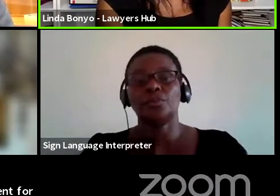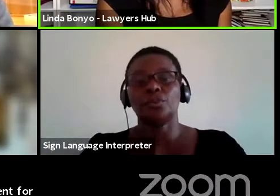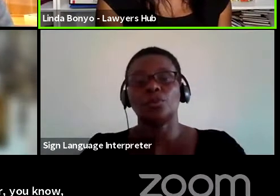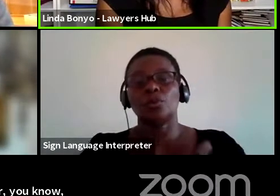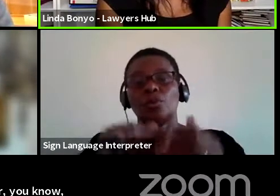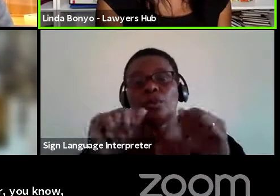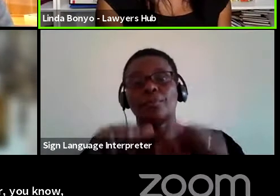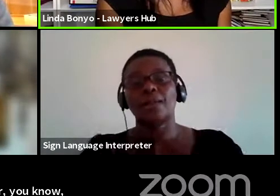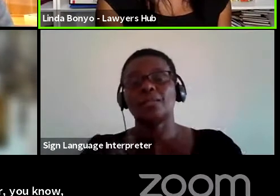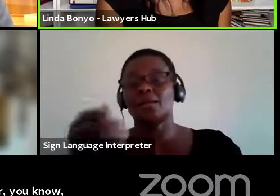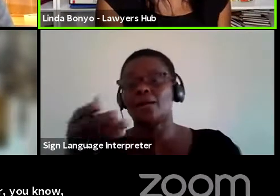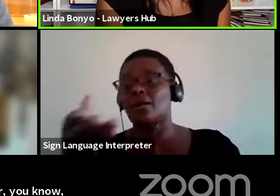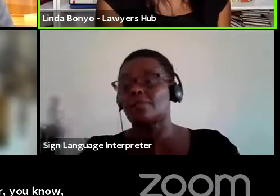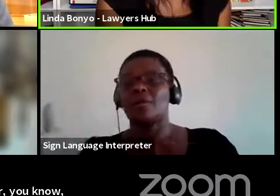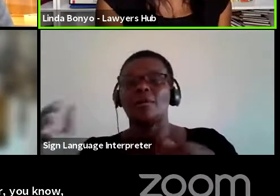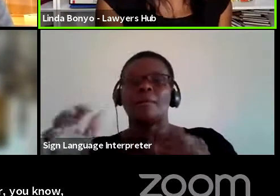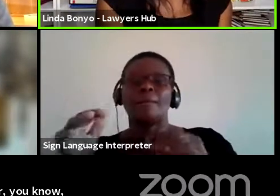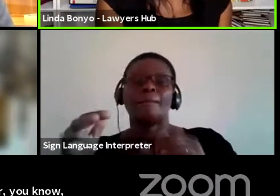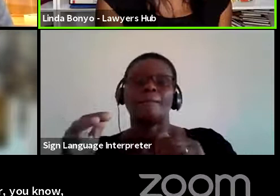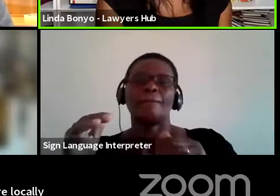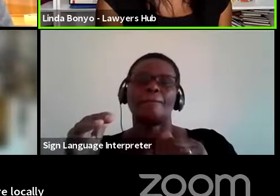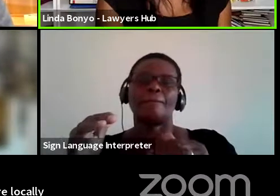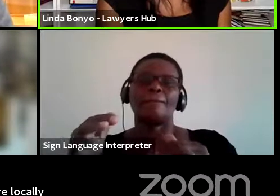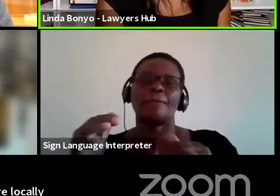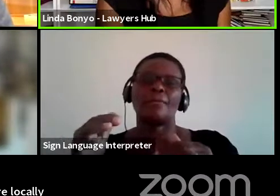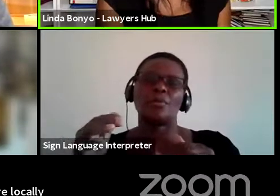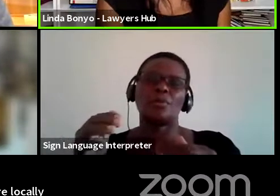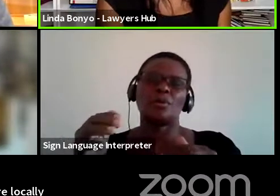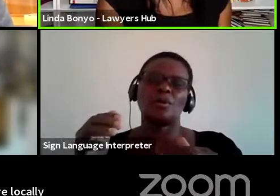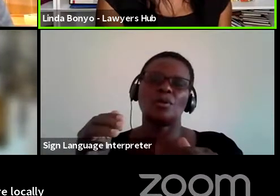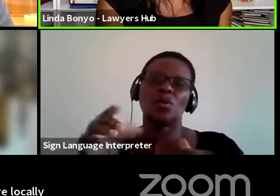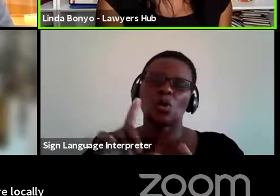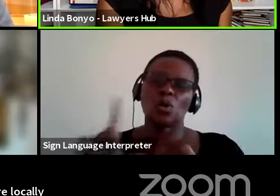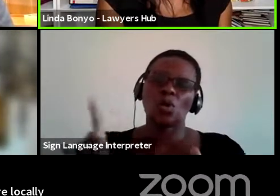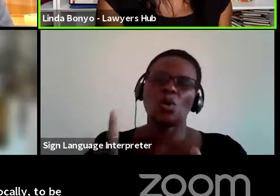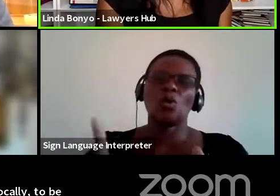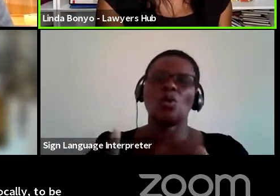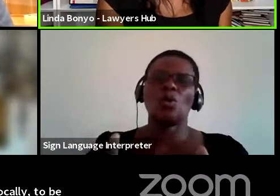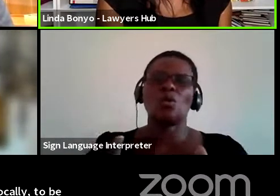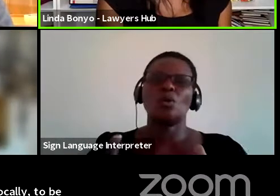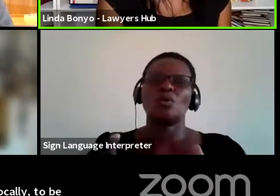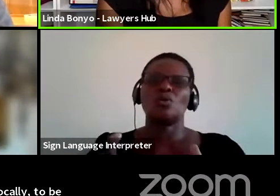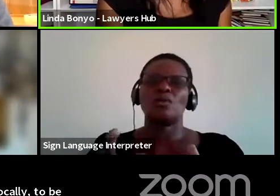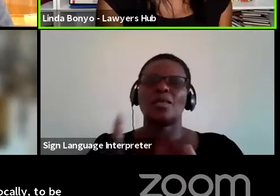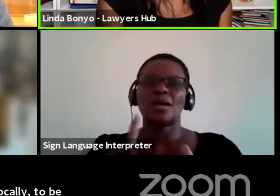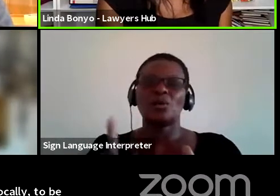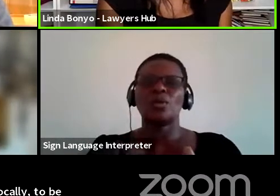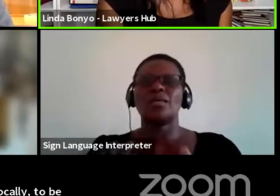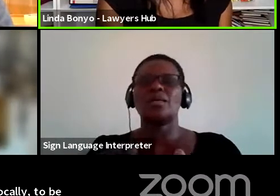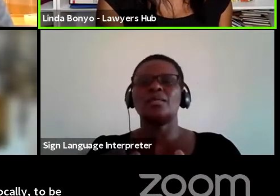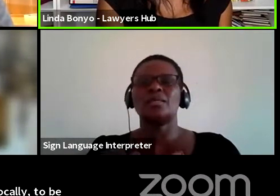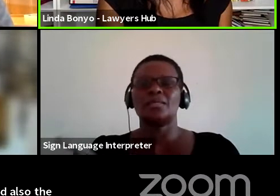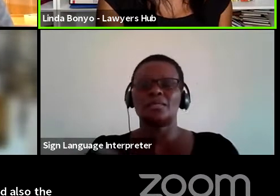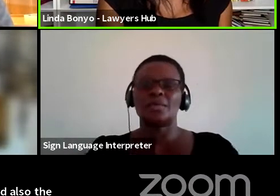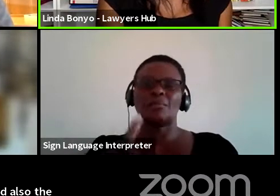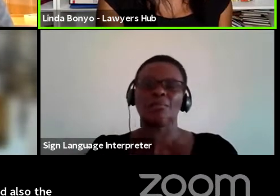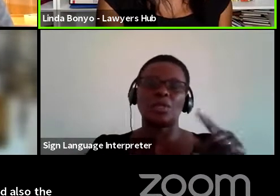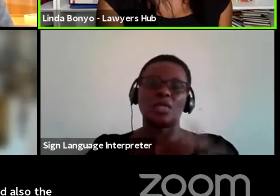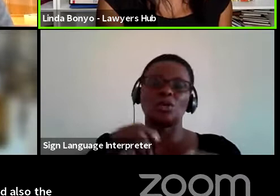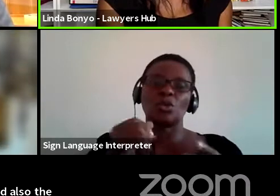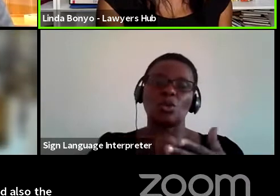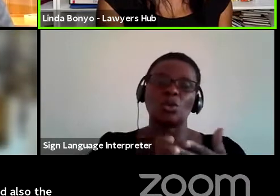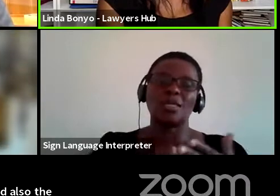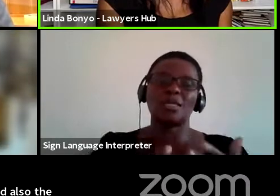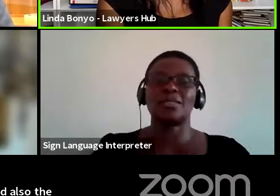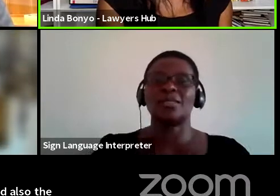to continue to, hire locally, to be able to get into the language context and also the political context. This,